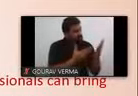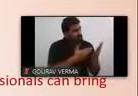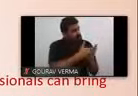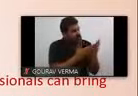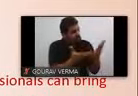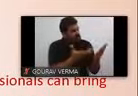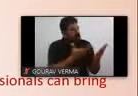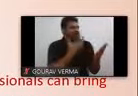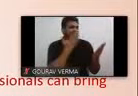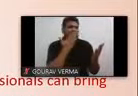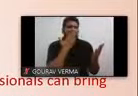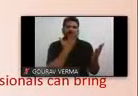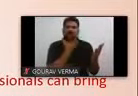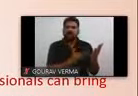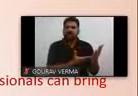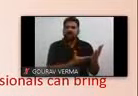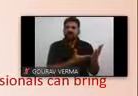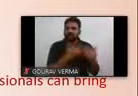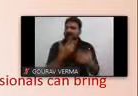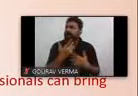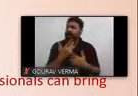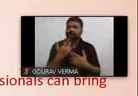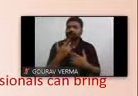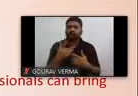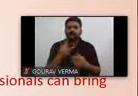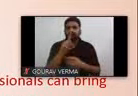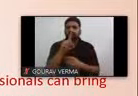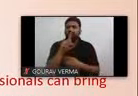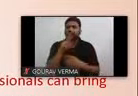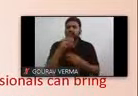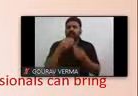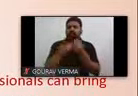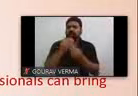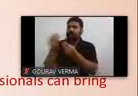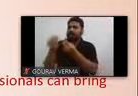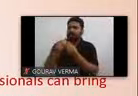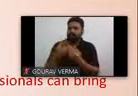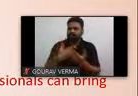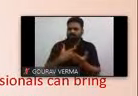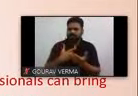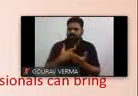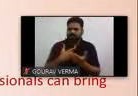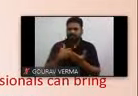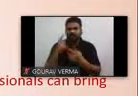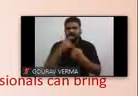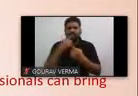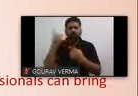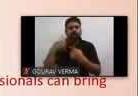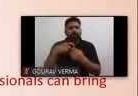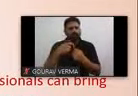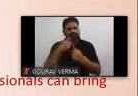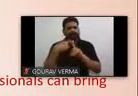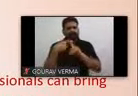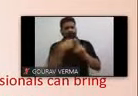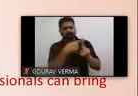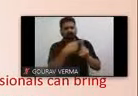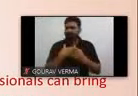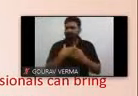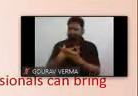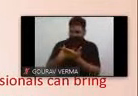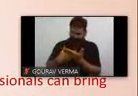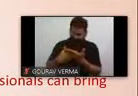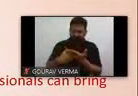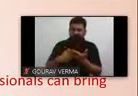like this, and gave me a dozen of banana, which was a very sweet gesture. It was all because